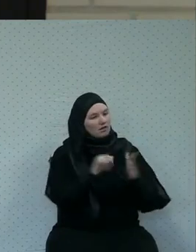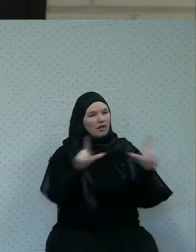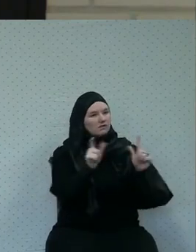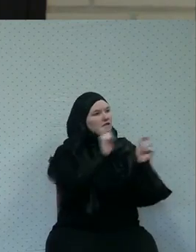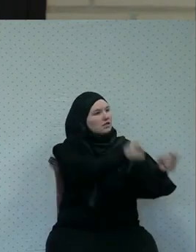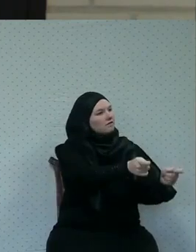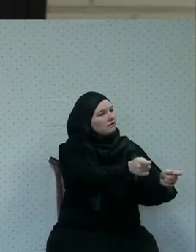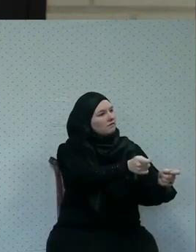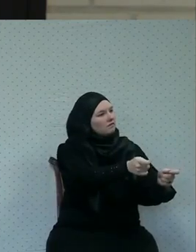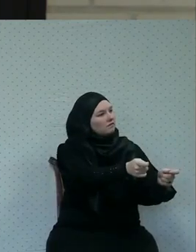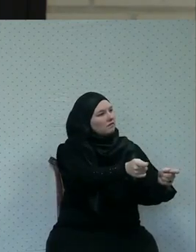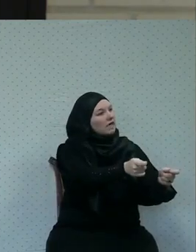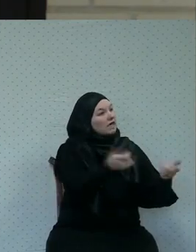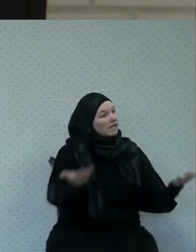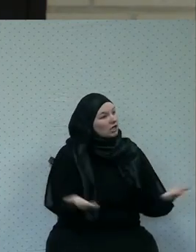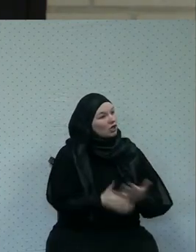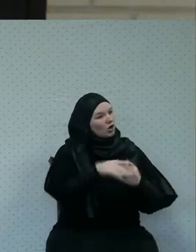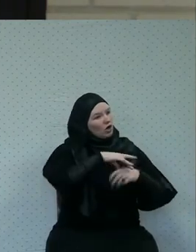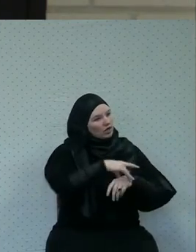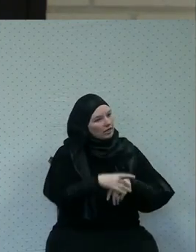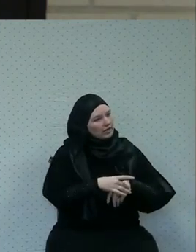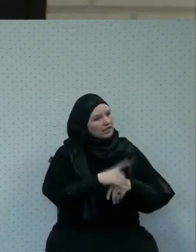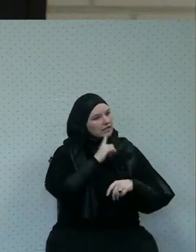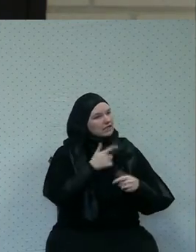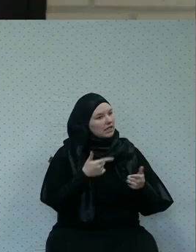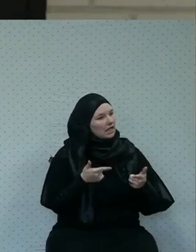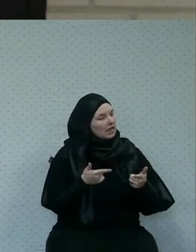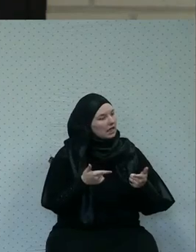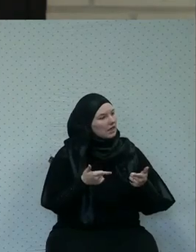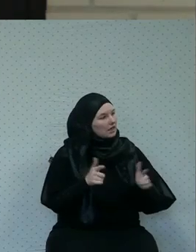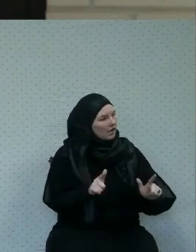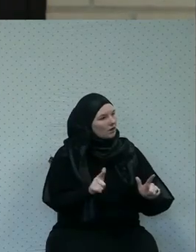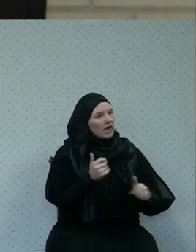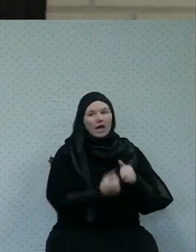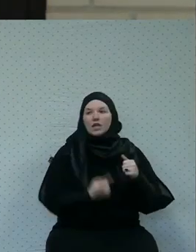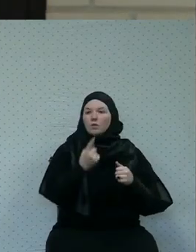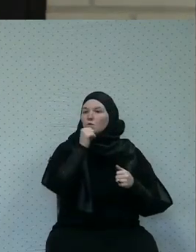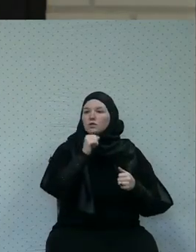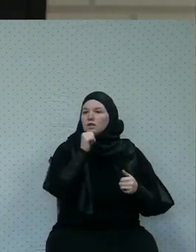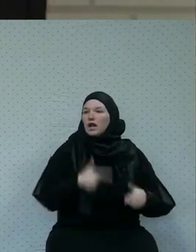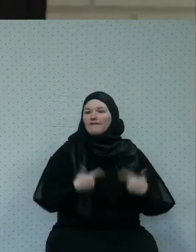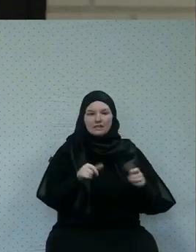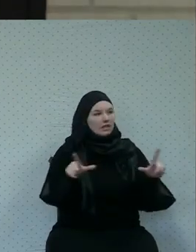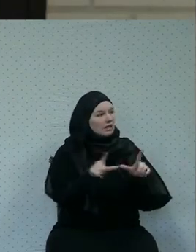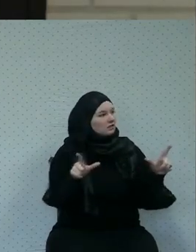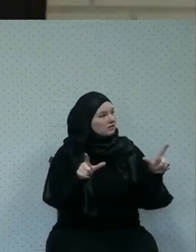fact, walking this earth is allowed for anyone, even those who don't have this